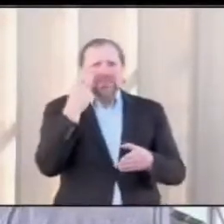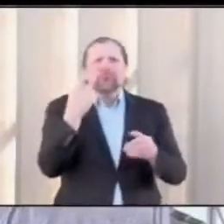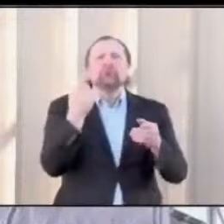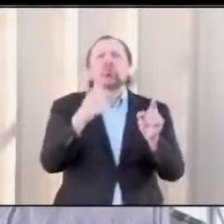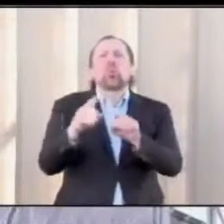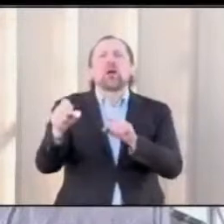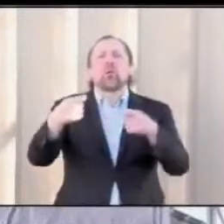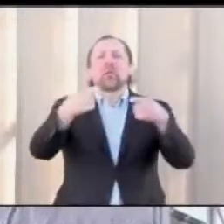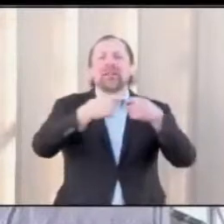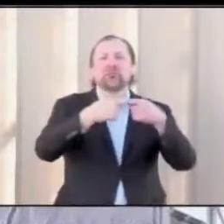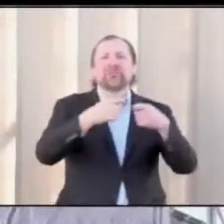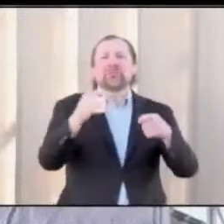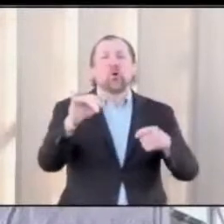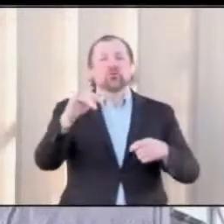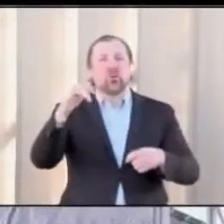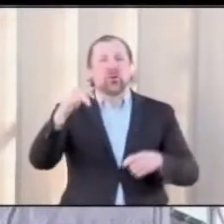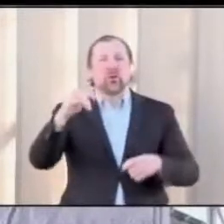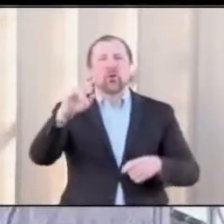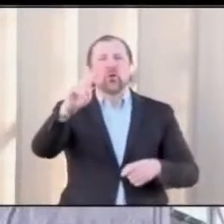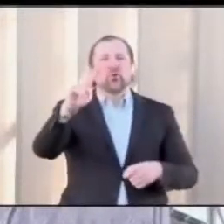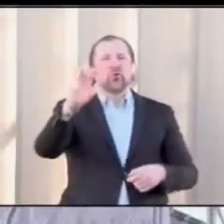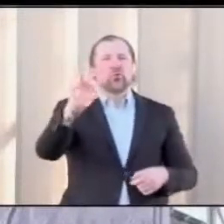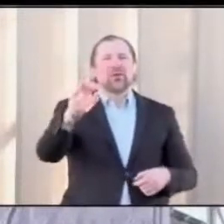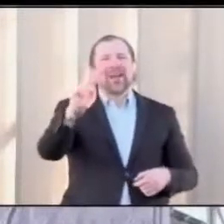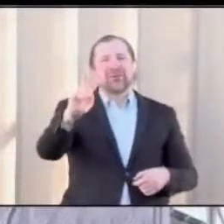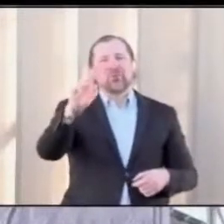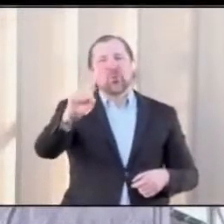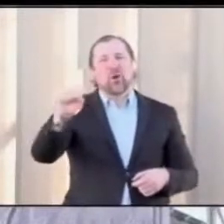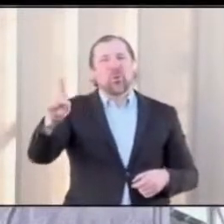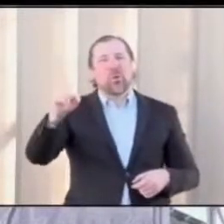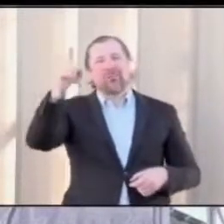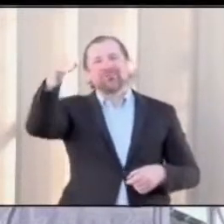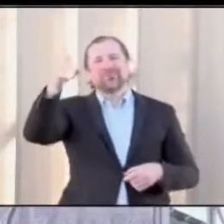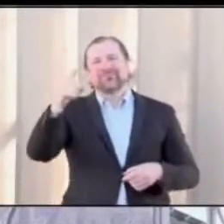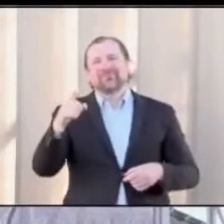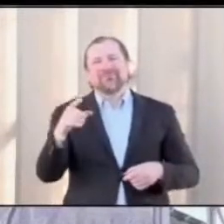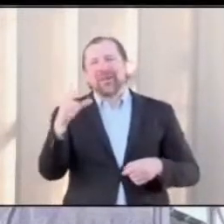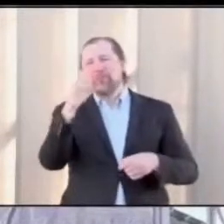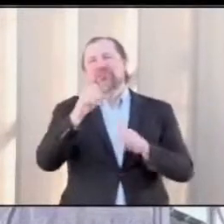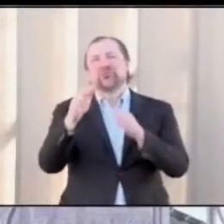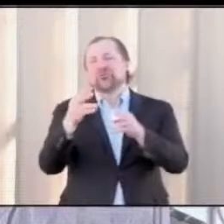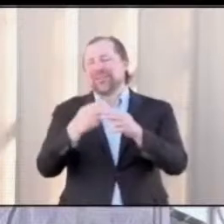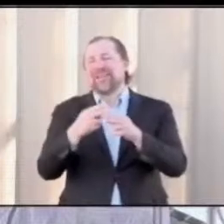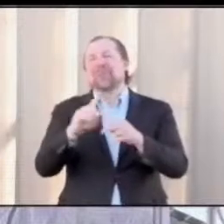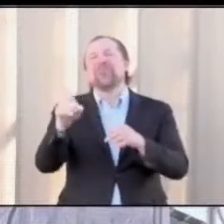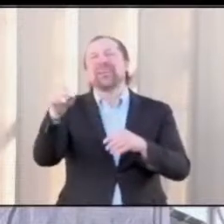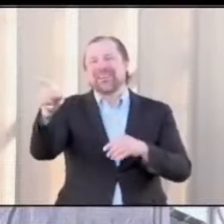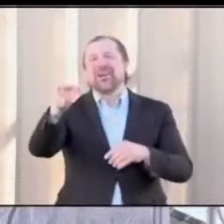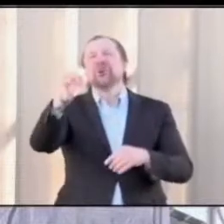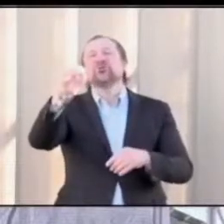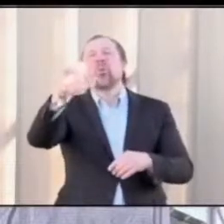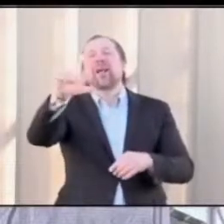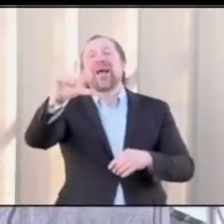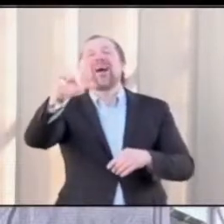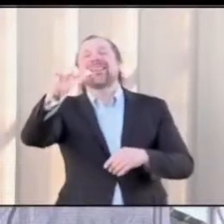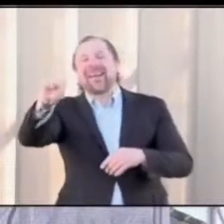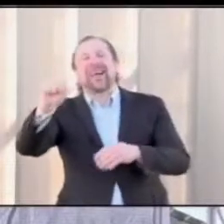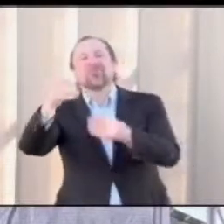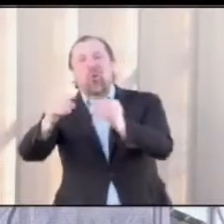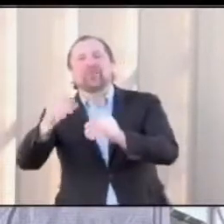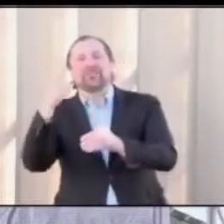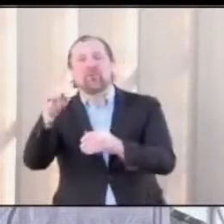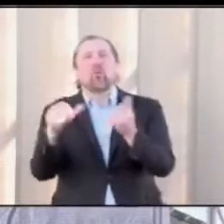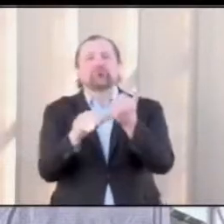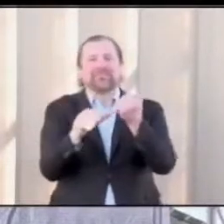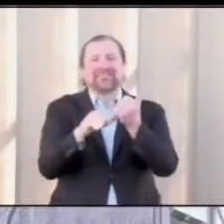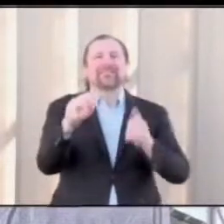at 29211 Heathercliff Road from 10 a.m. to 4 p.m. for updates and assistance. It's